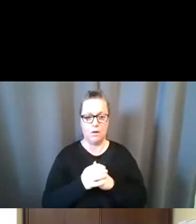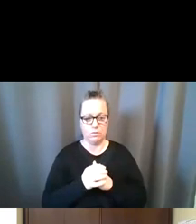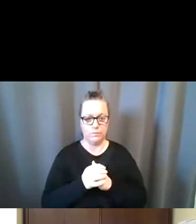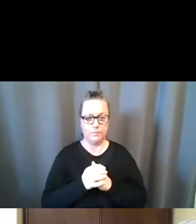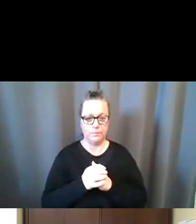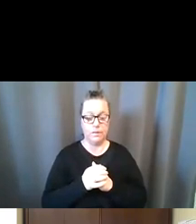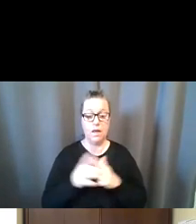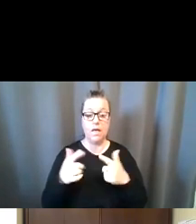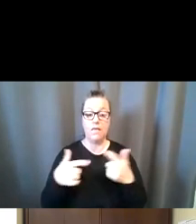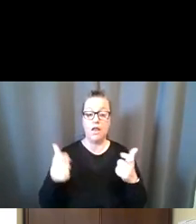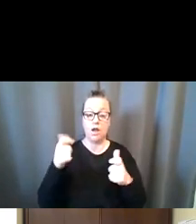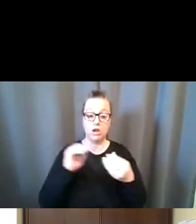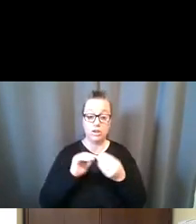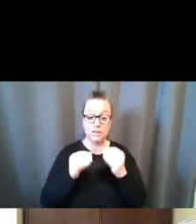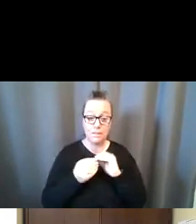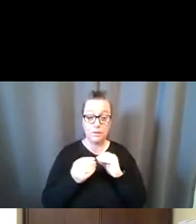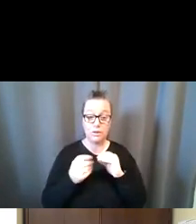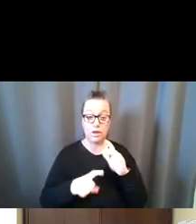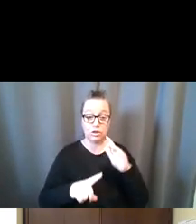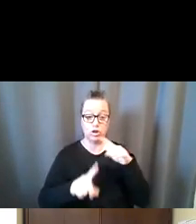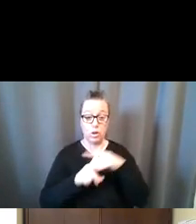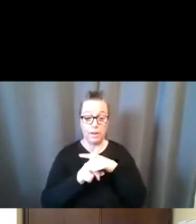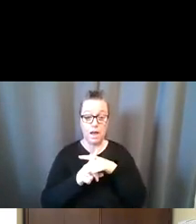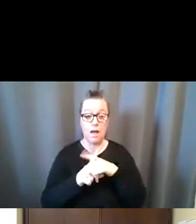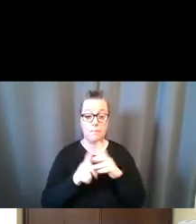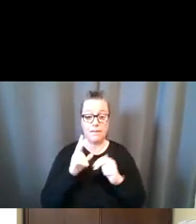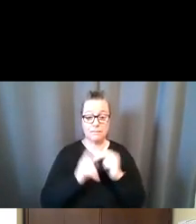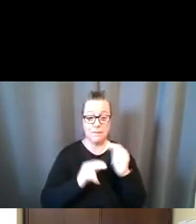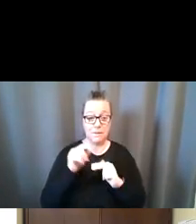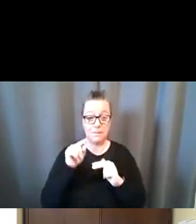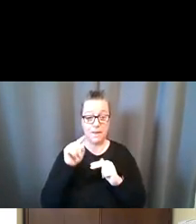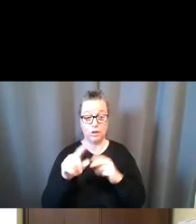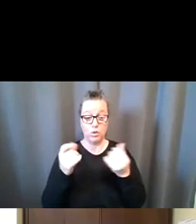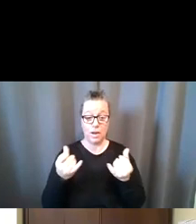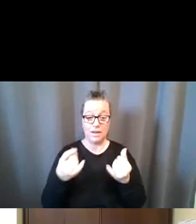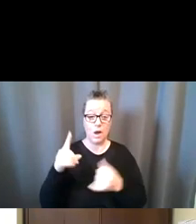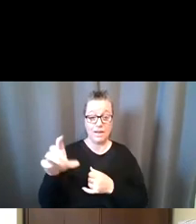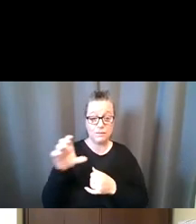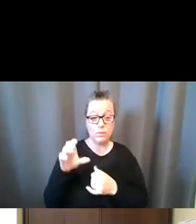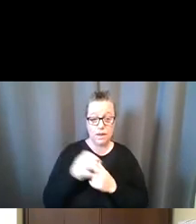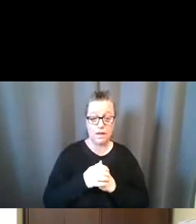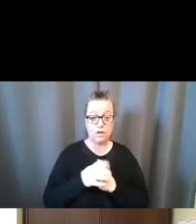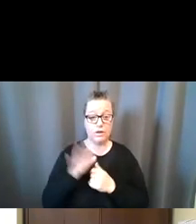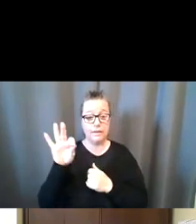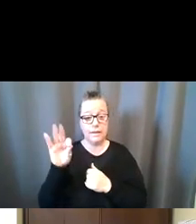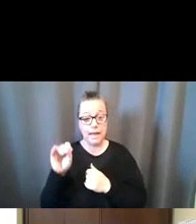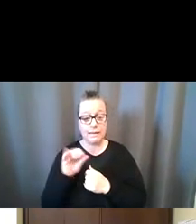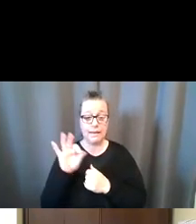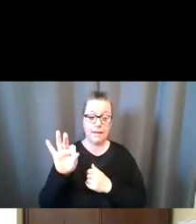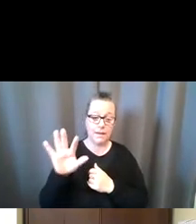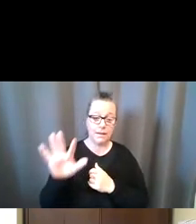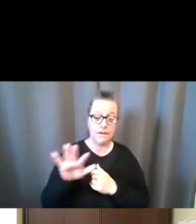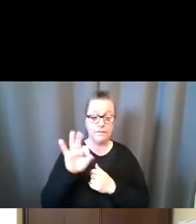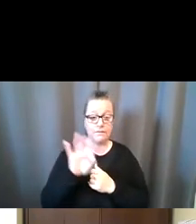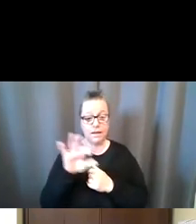The largest numbers that are showing up in the word cloud that is being built by you right now is 100, 90, 95,